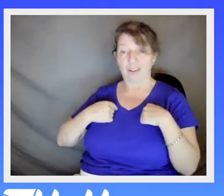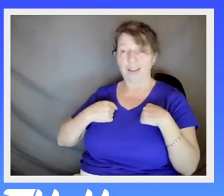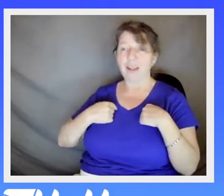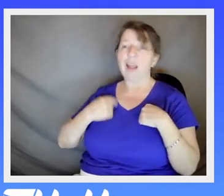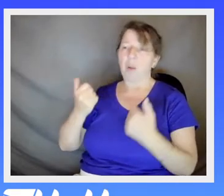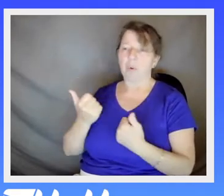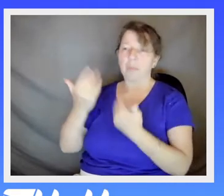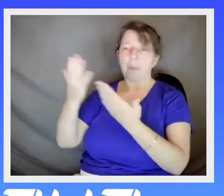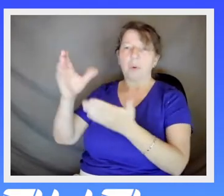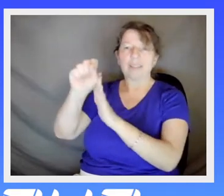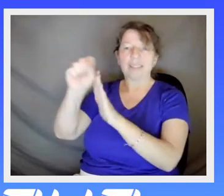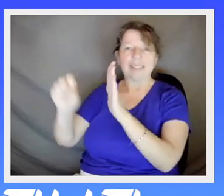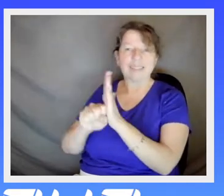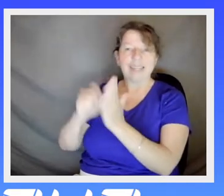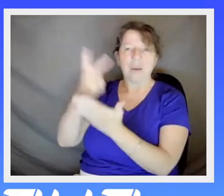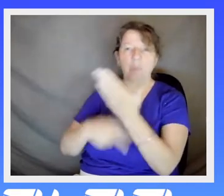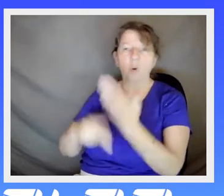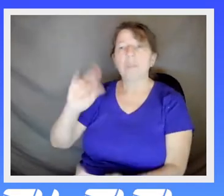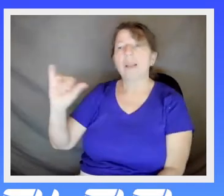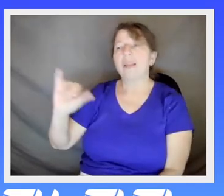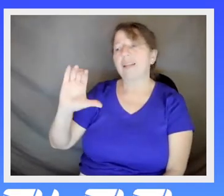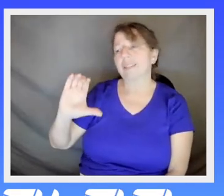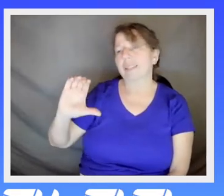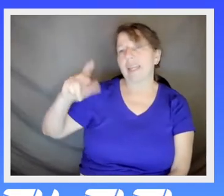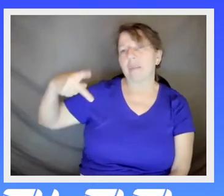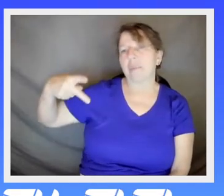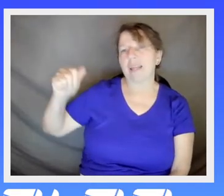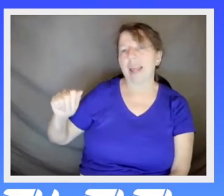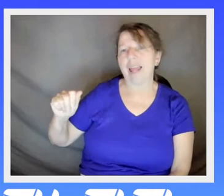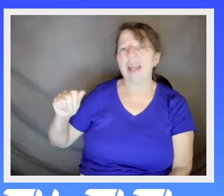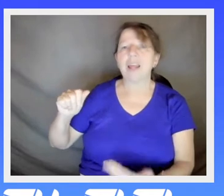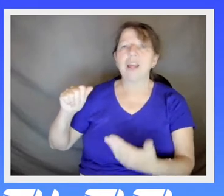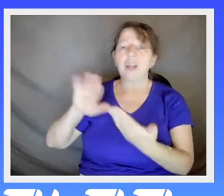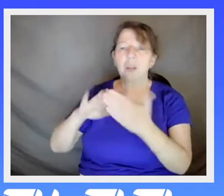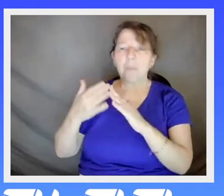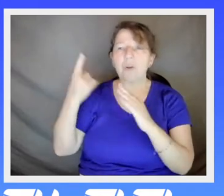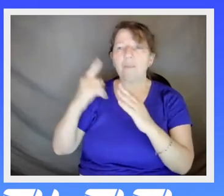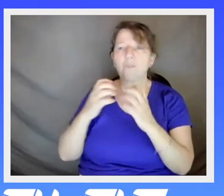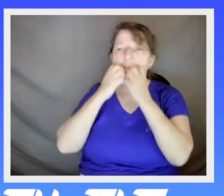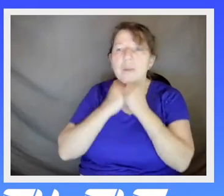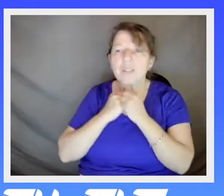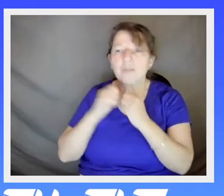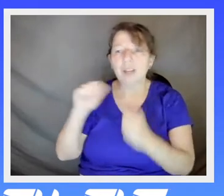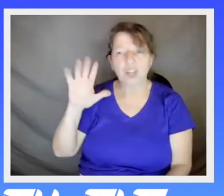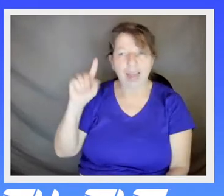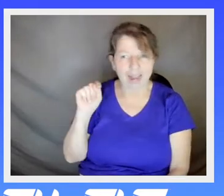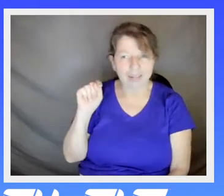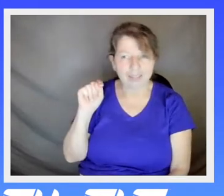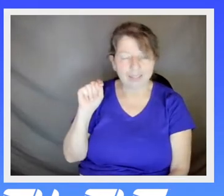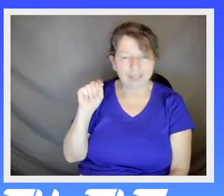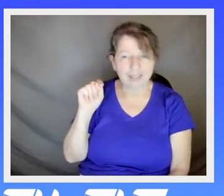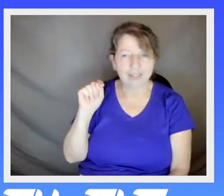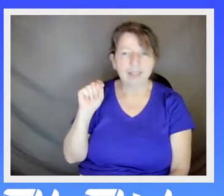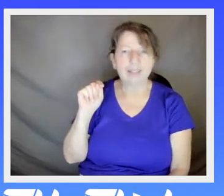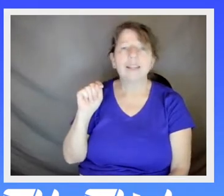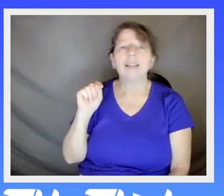program like the CPA, Community Preservation Act, that will tap on the real estate taxes